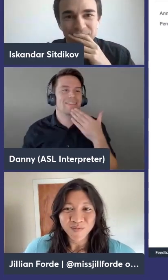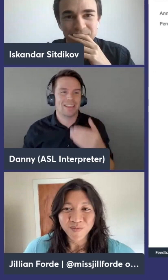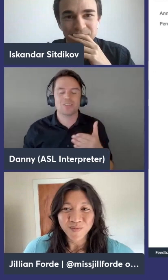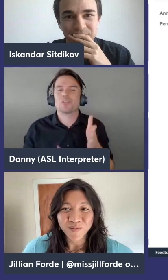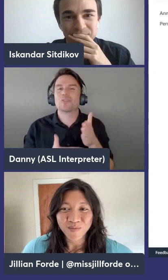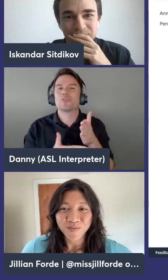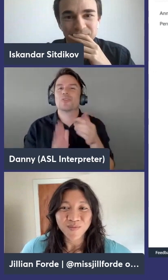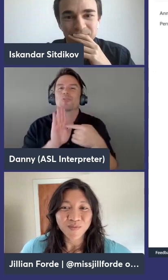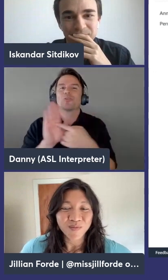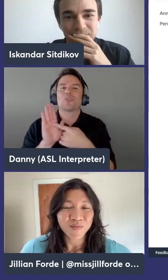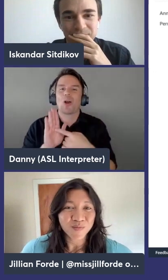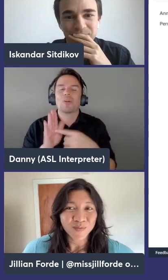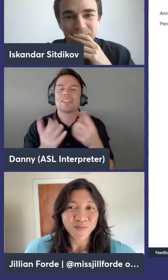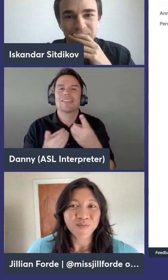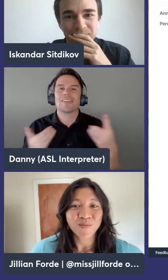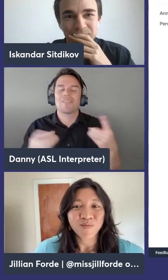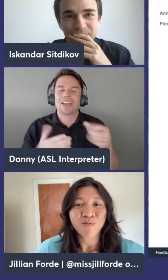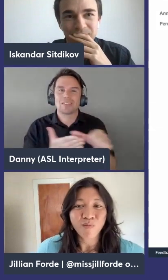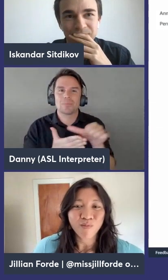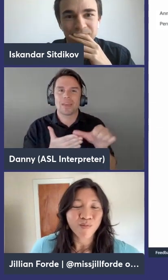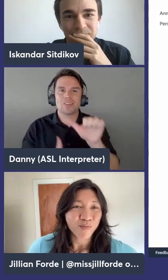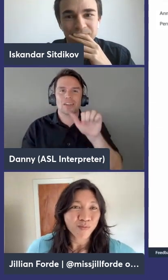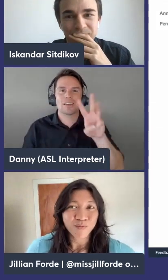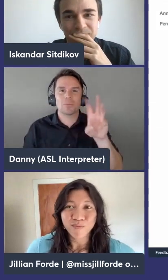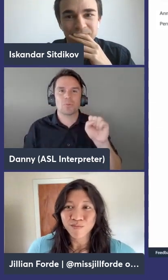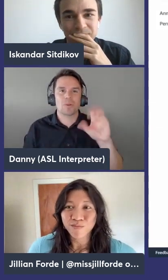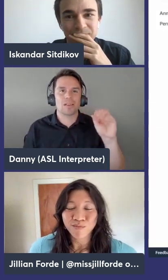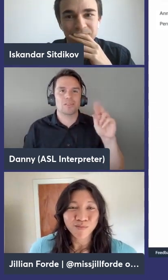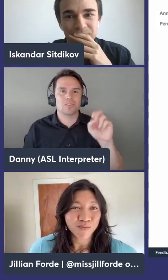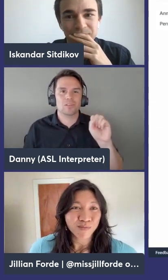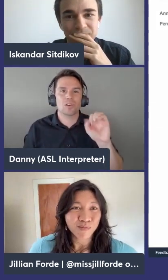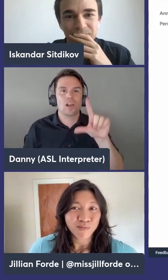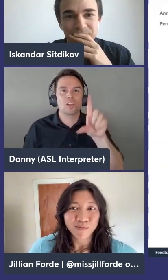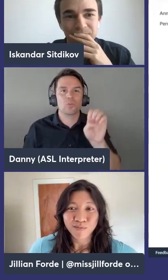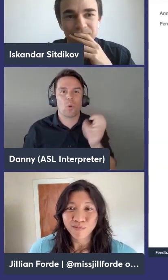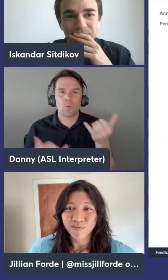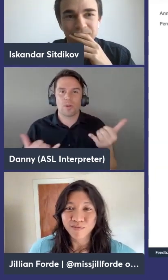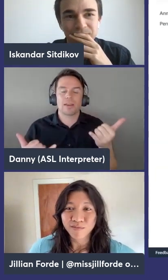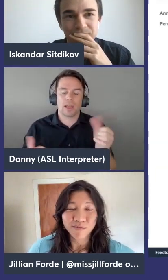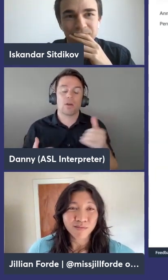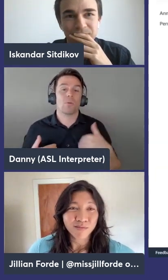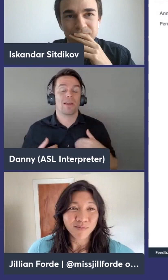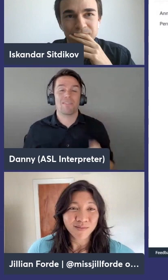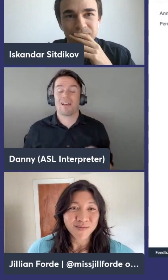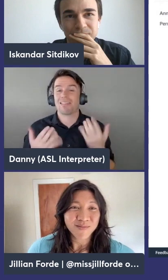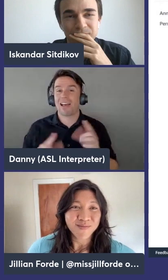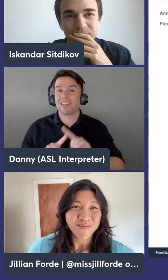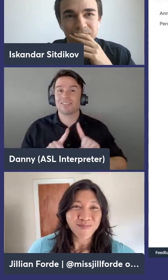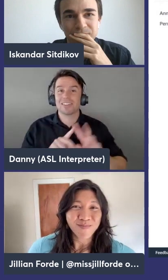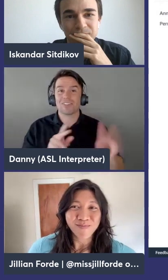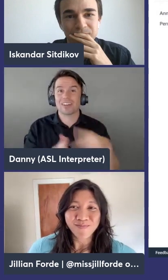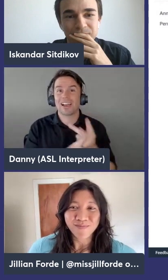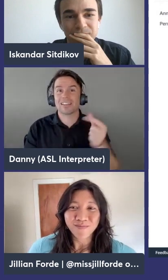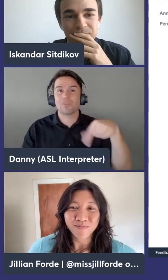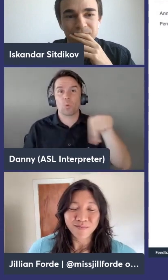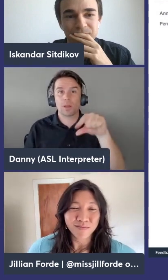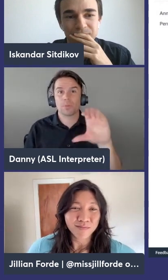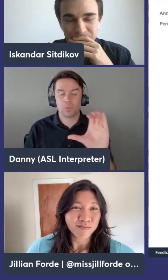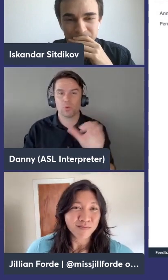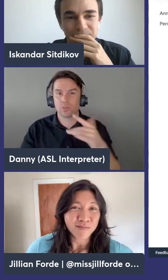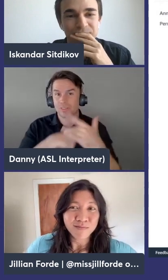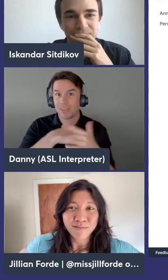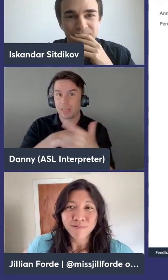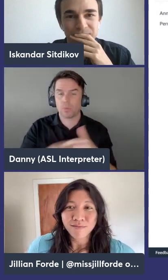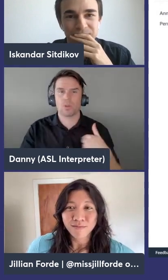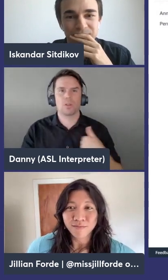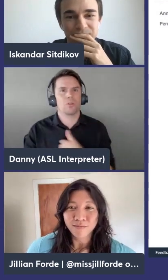page on the AWS console right now. So we have a lot of different quantum computers that are available, and we are always